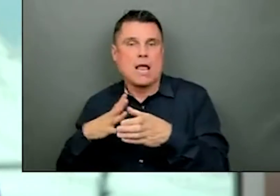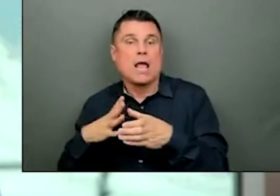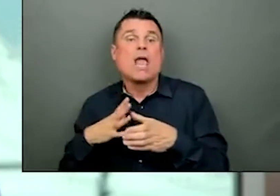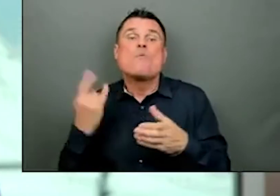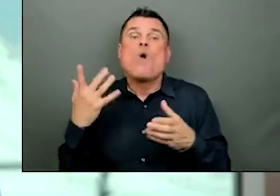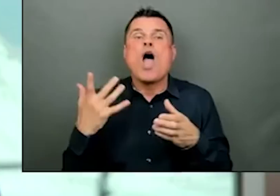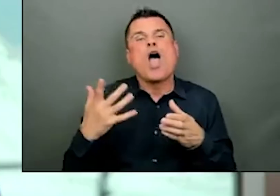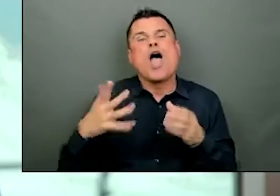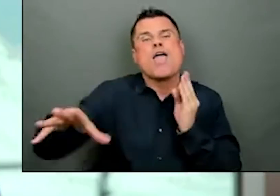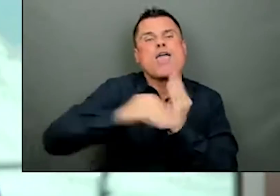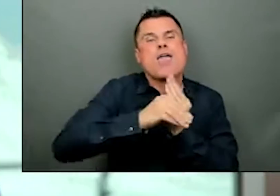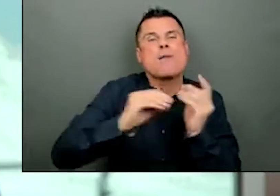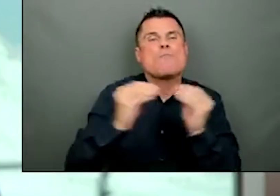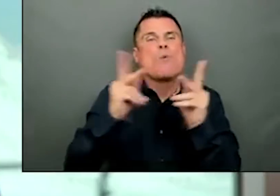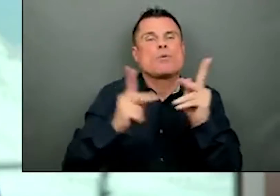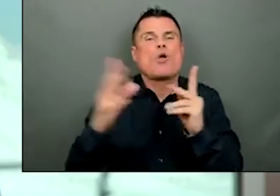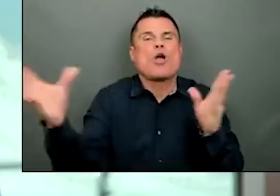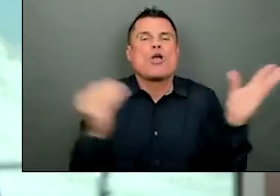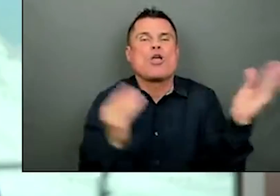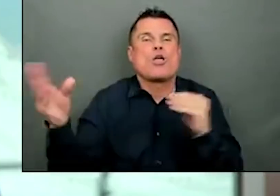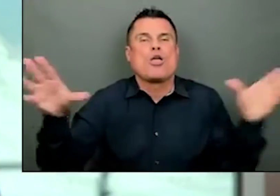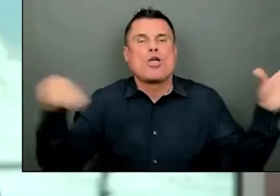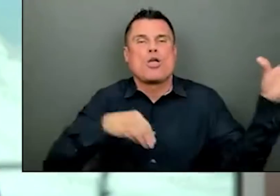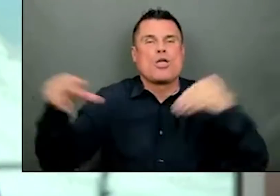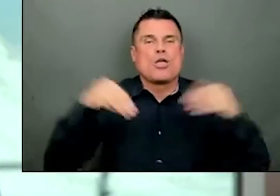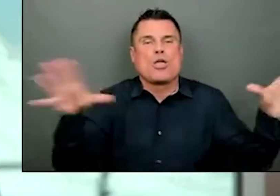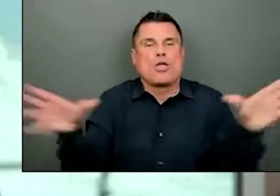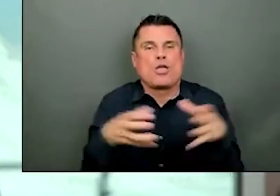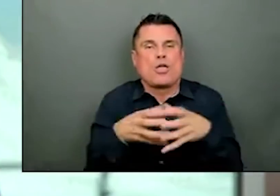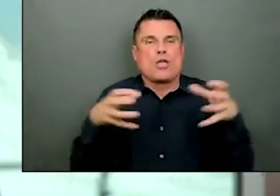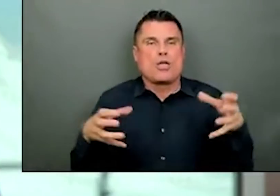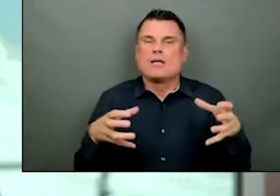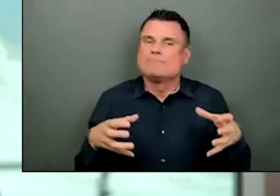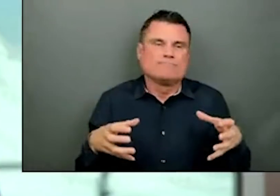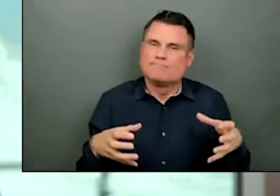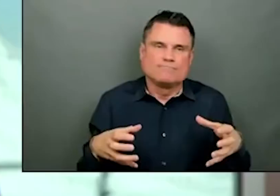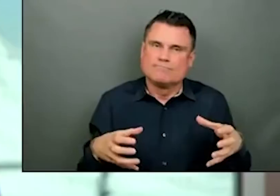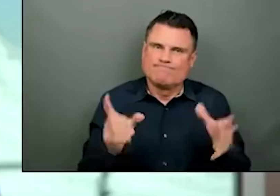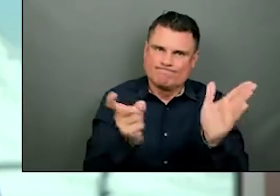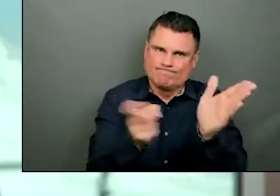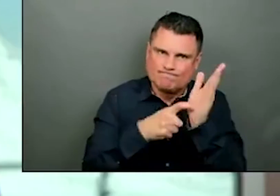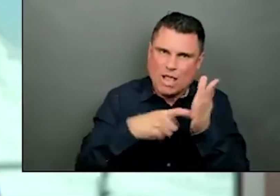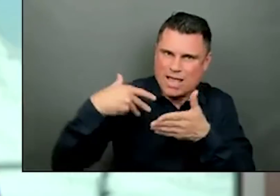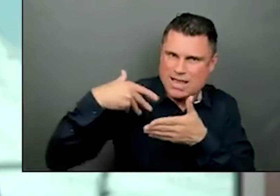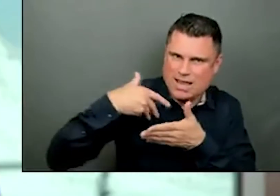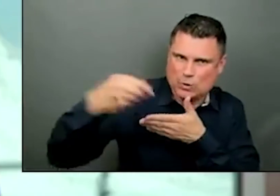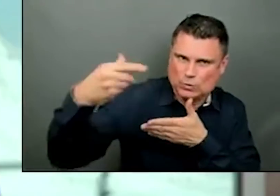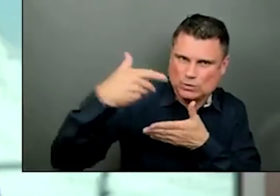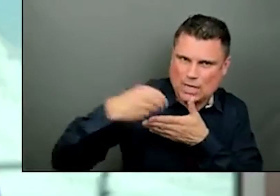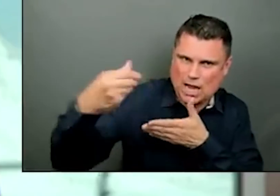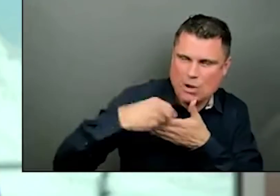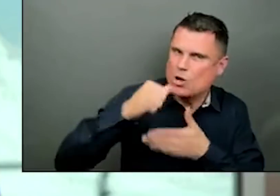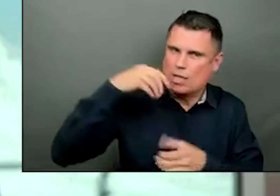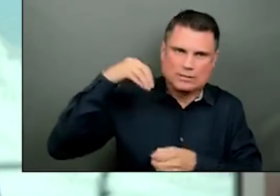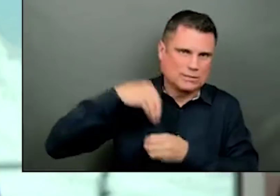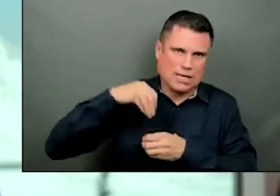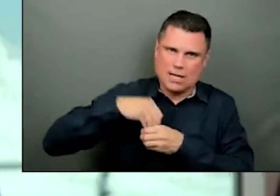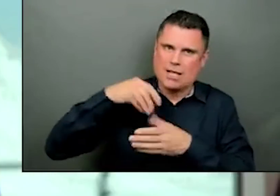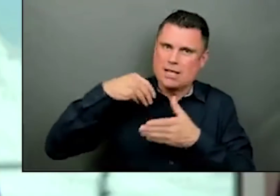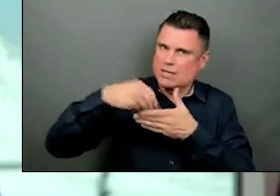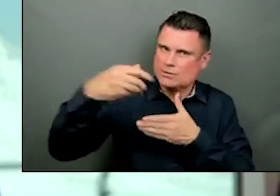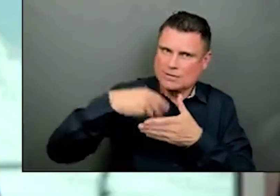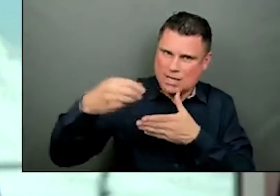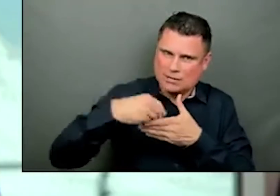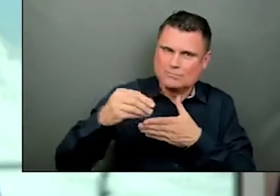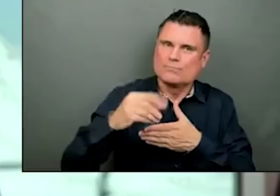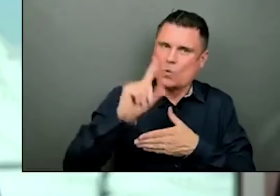in particular are protected, we need to give that time for that best protection to take hold. That means ensuring